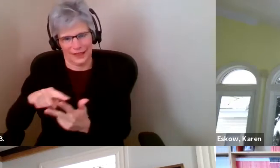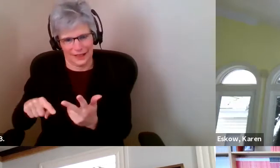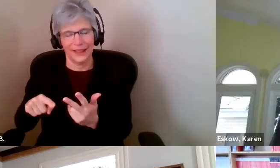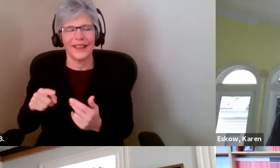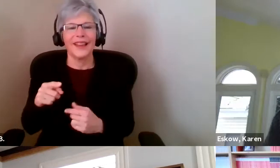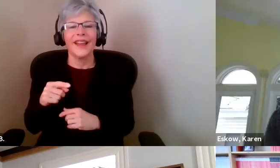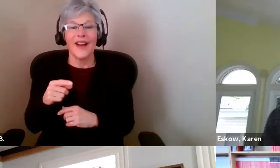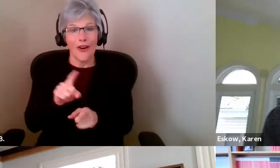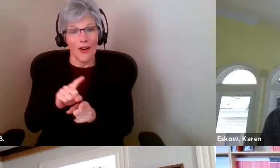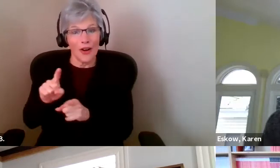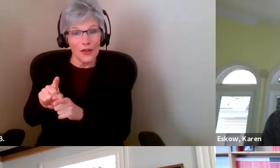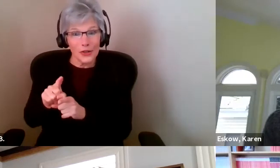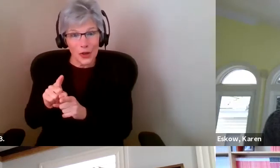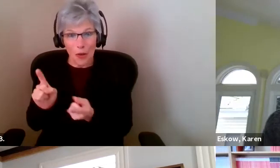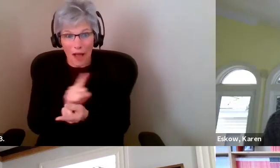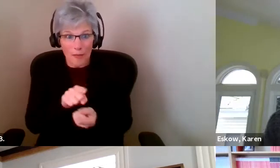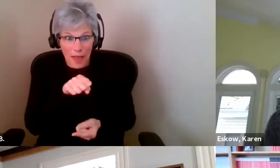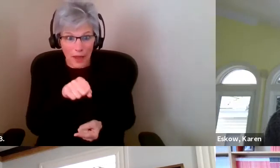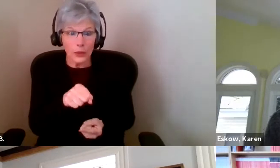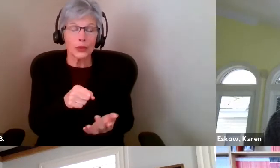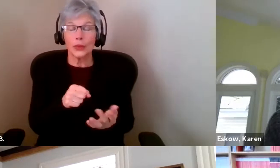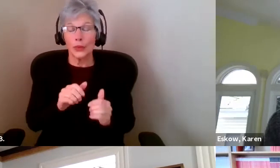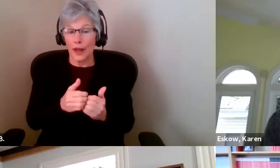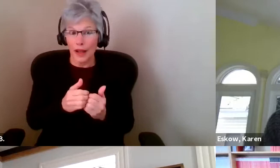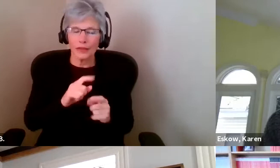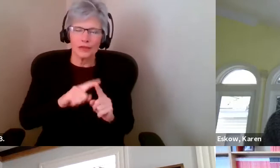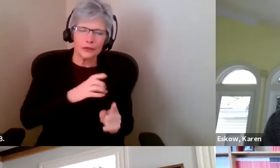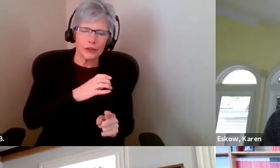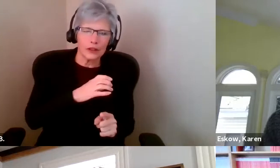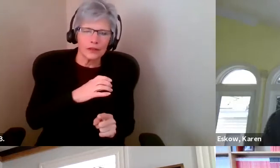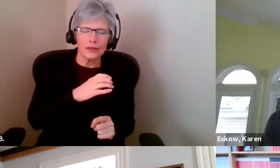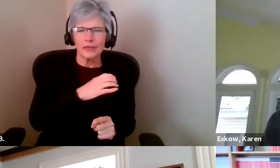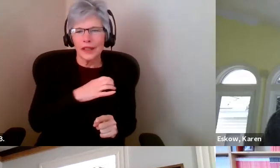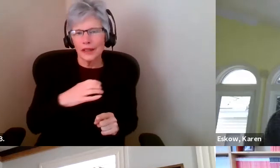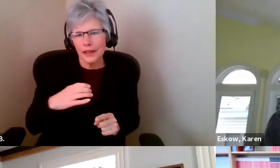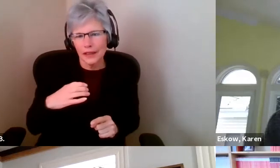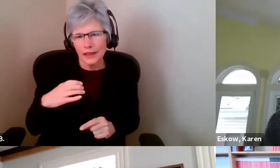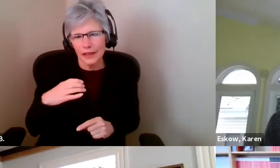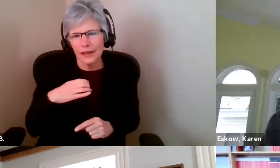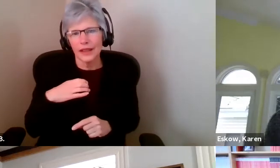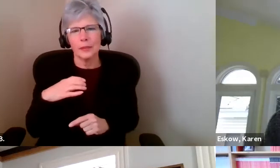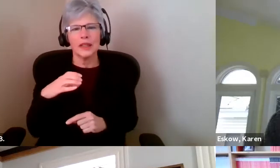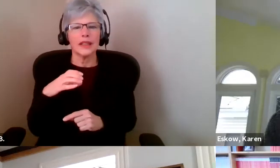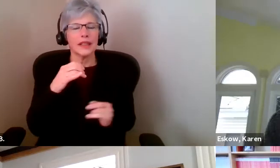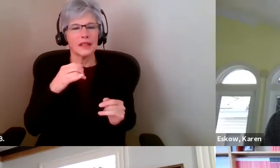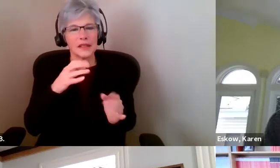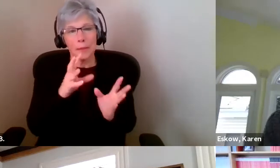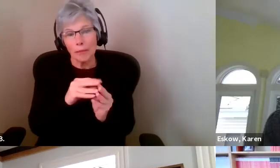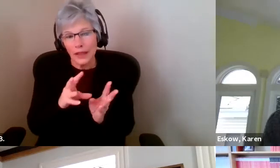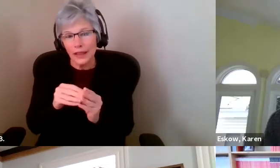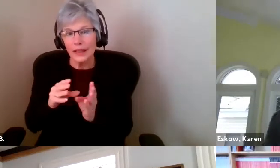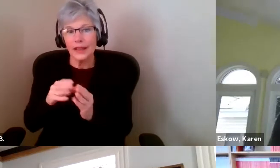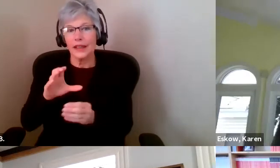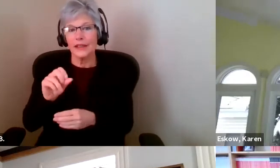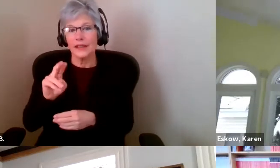the individual committees that I sit on, or the council, individual meetings we've had. And some of you have